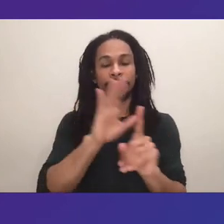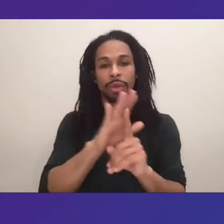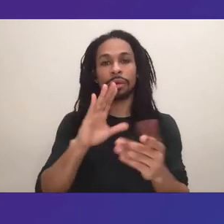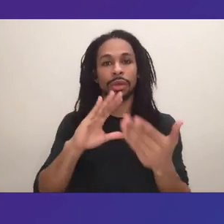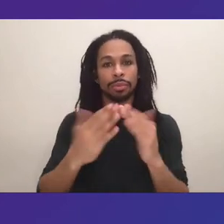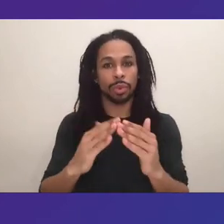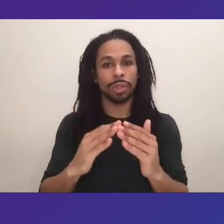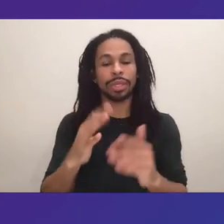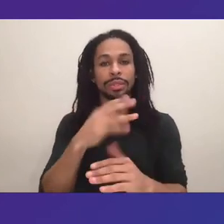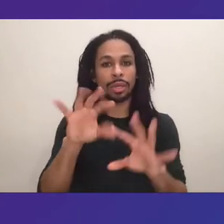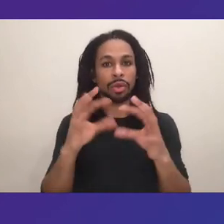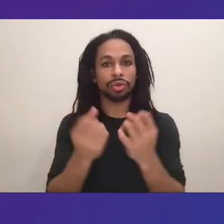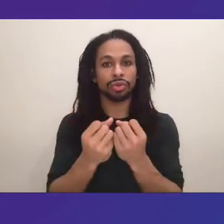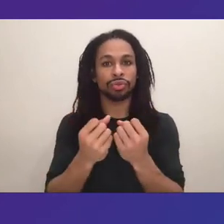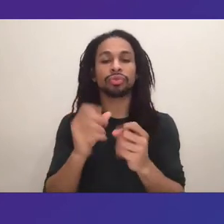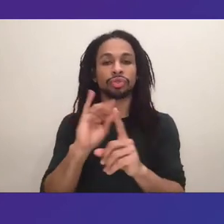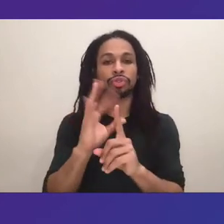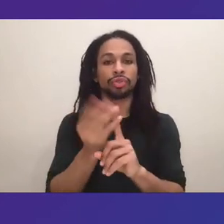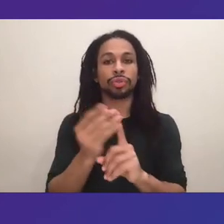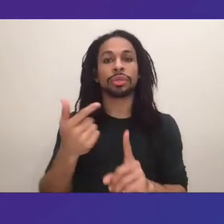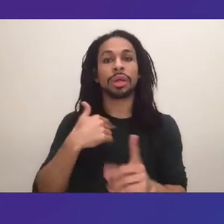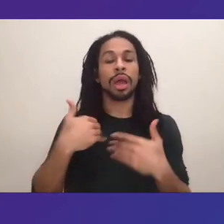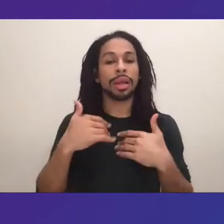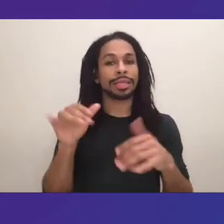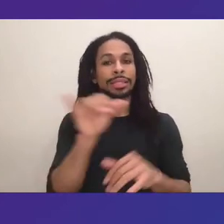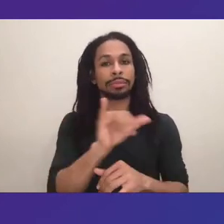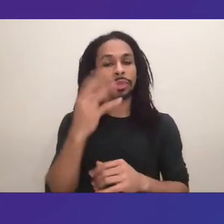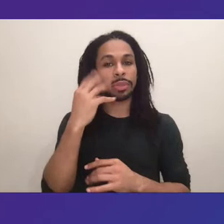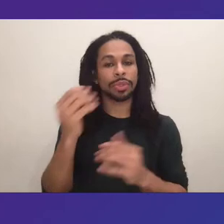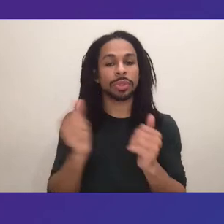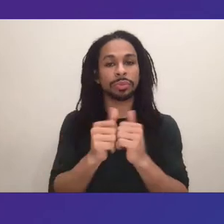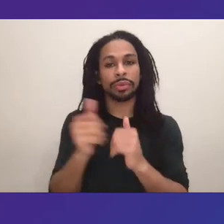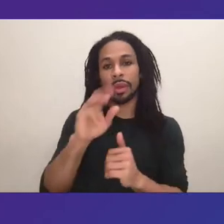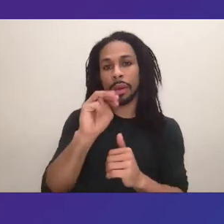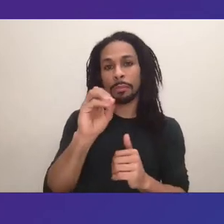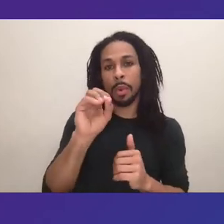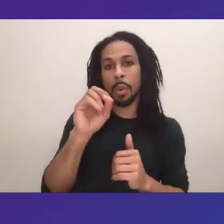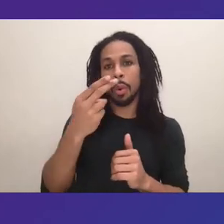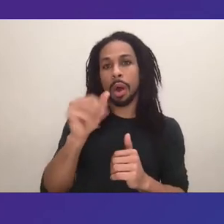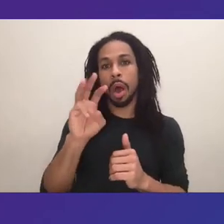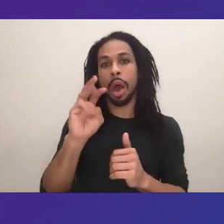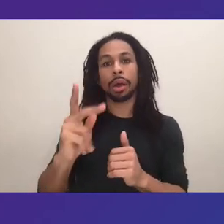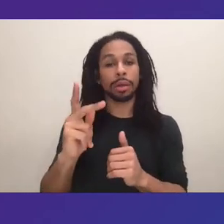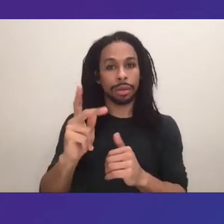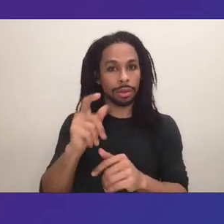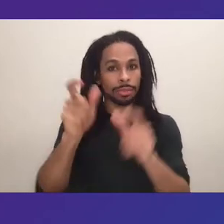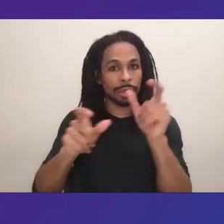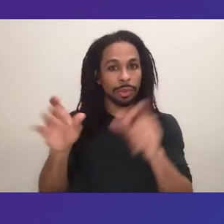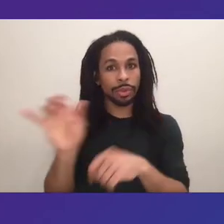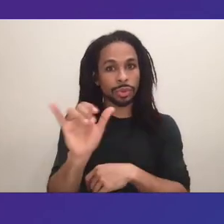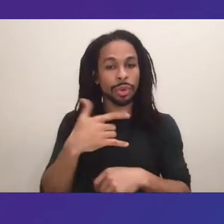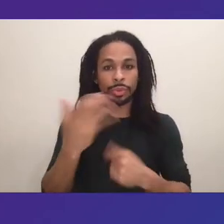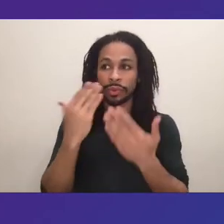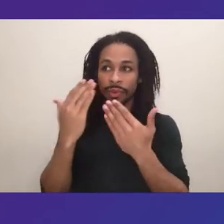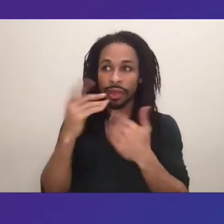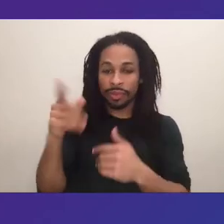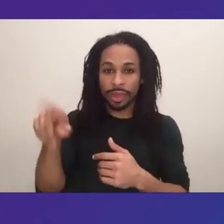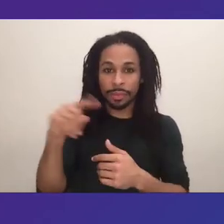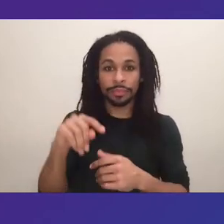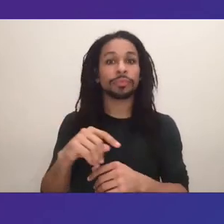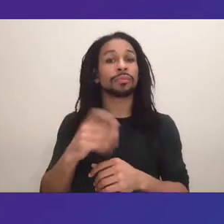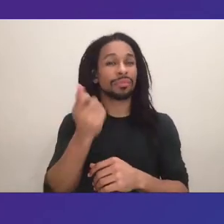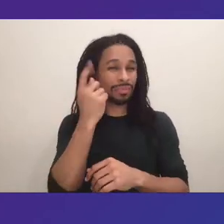with some Mohawks up in Akwesasne as well, and I want to thank them too. When we were chased